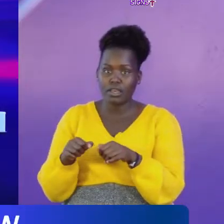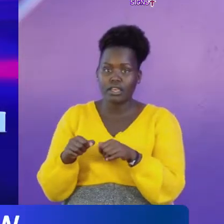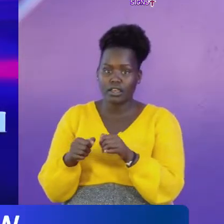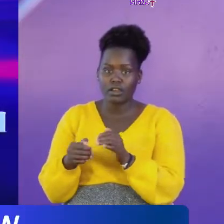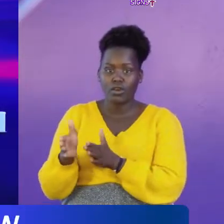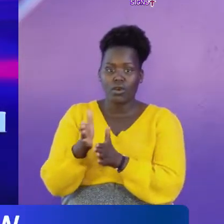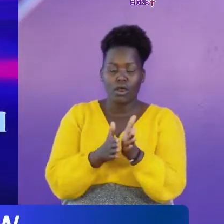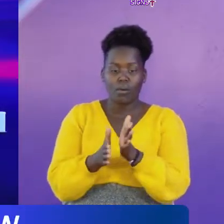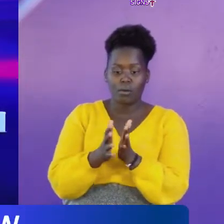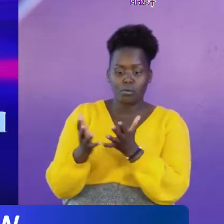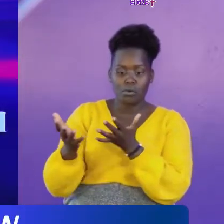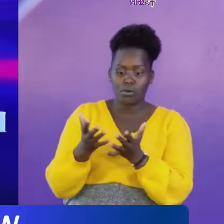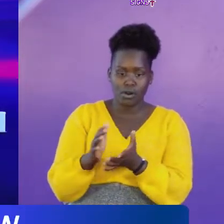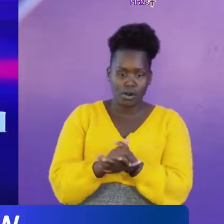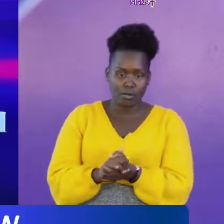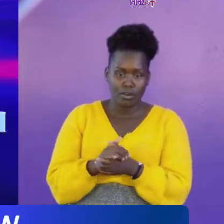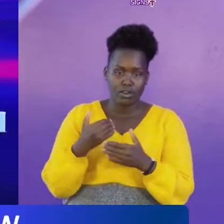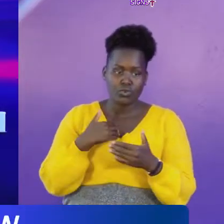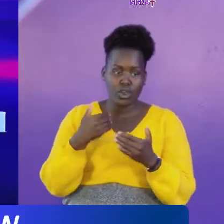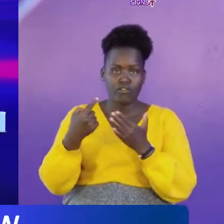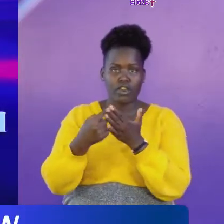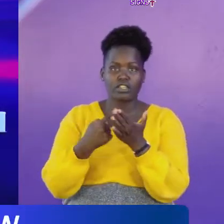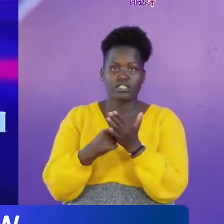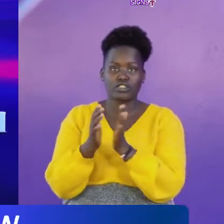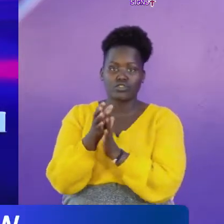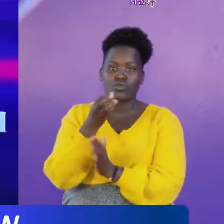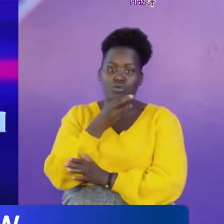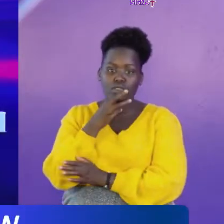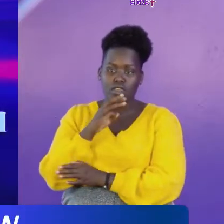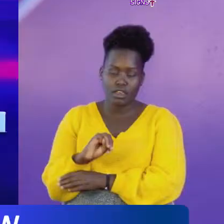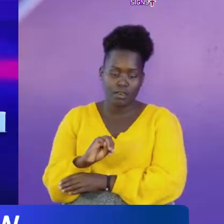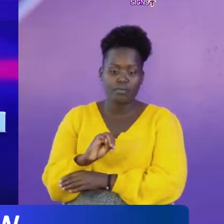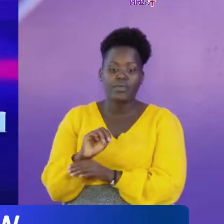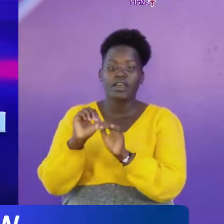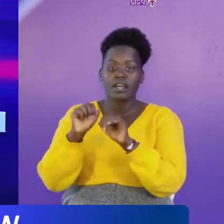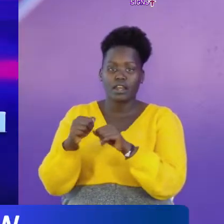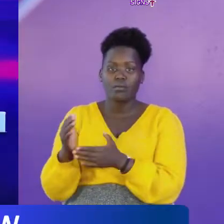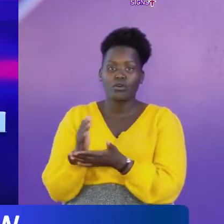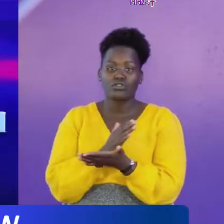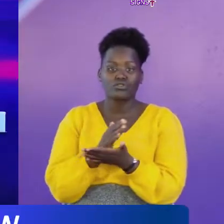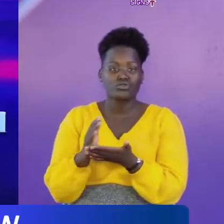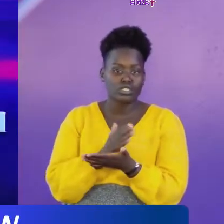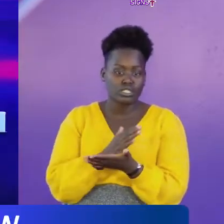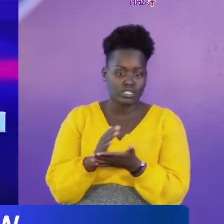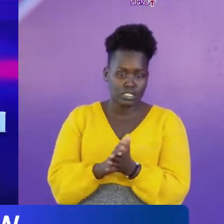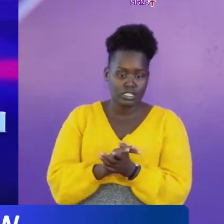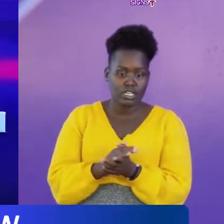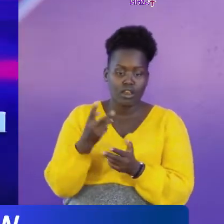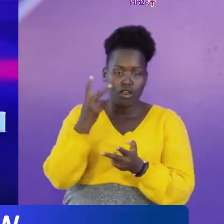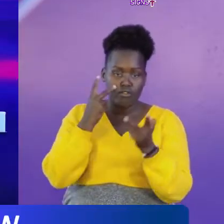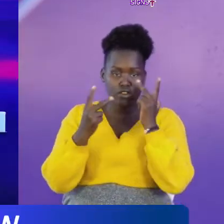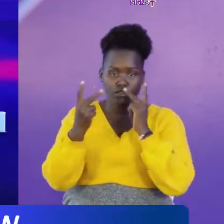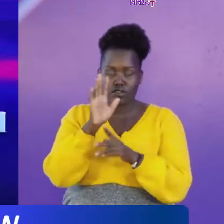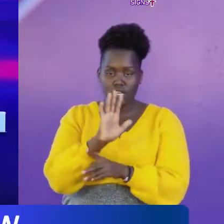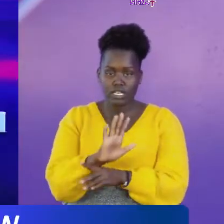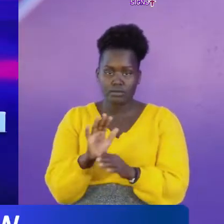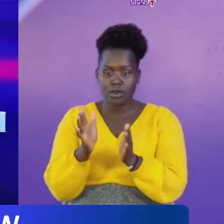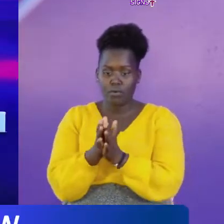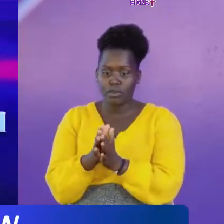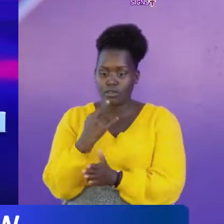conversation with have a conversation with him, and just he's able to share his views, even for those